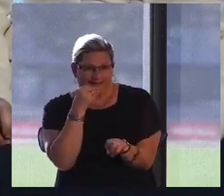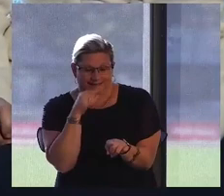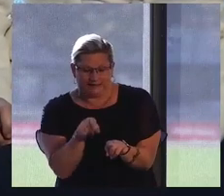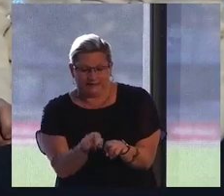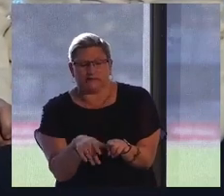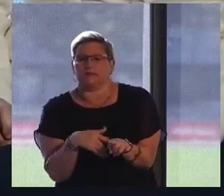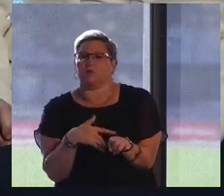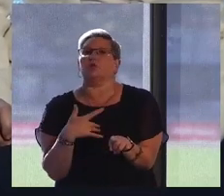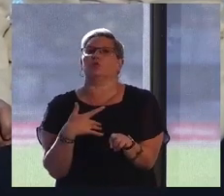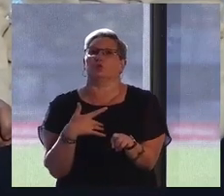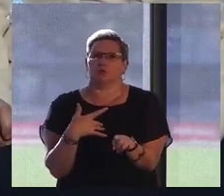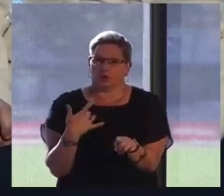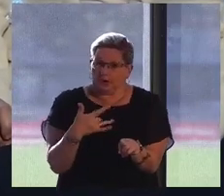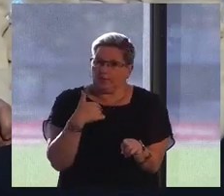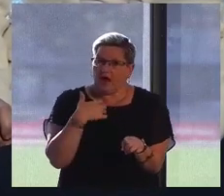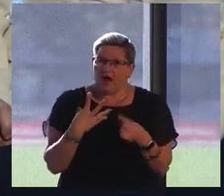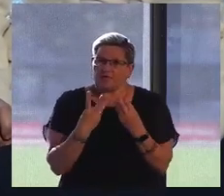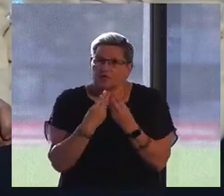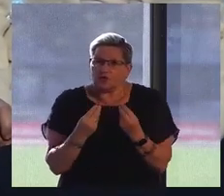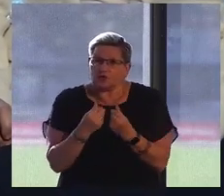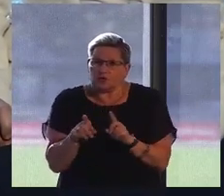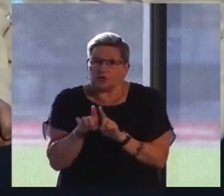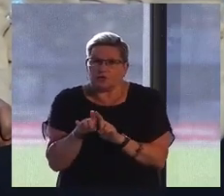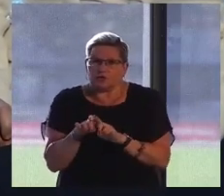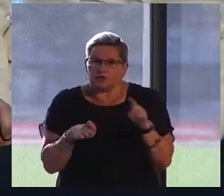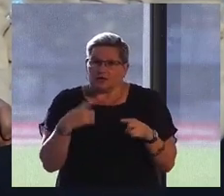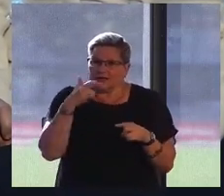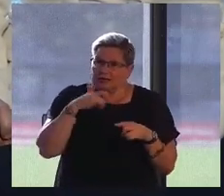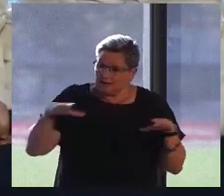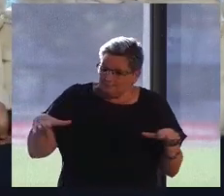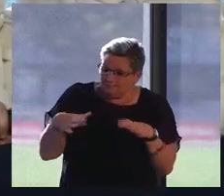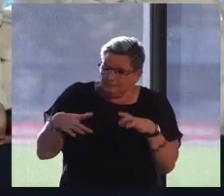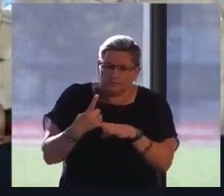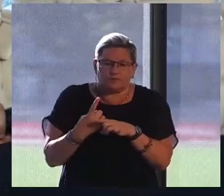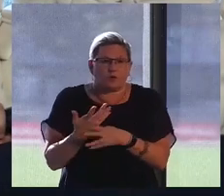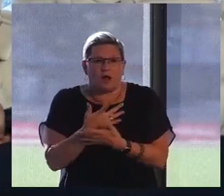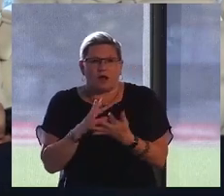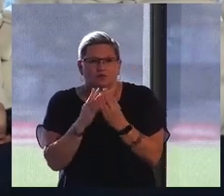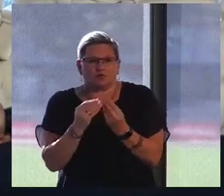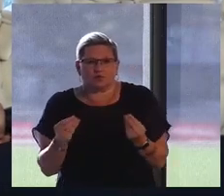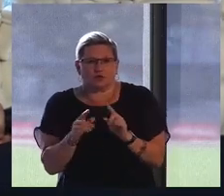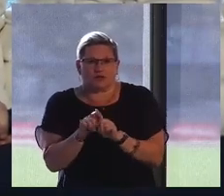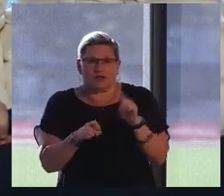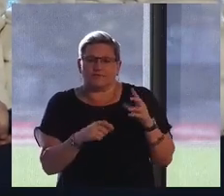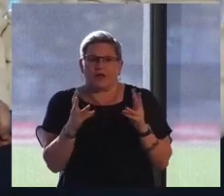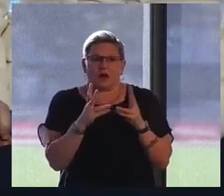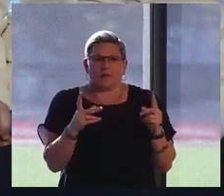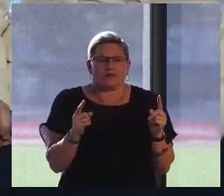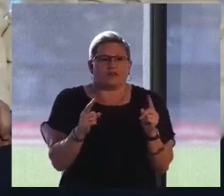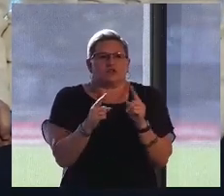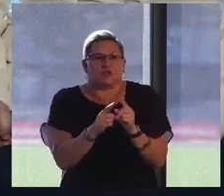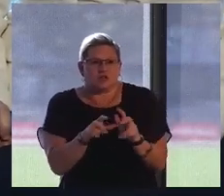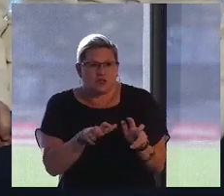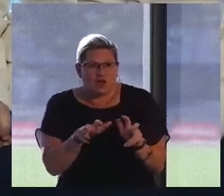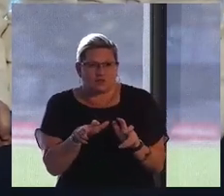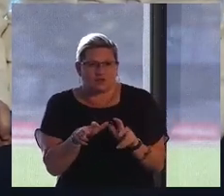are solutions, and this is where we have to face the problem so we can come up with solutions. Climate change action aside, and we've heard a lot of